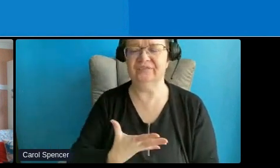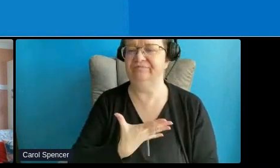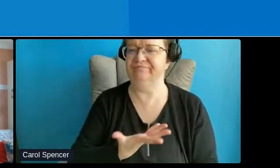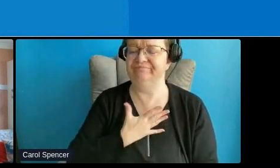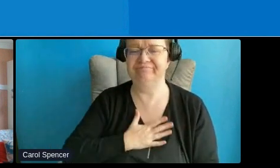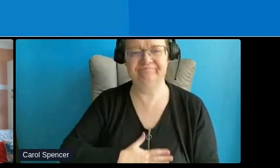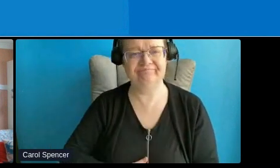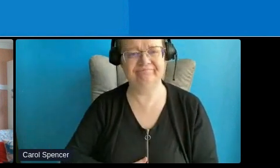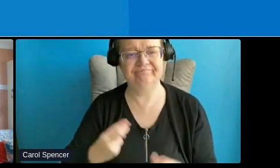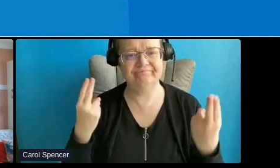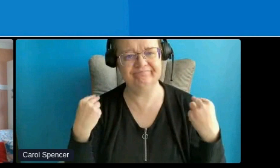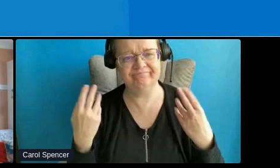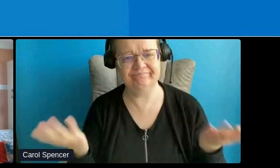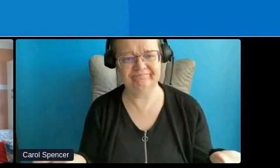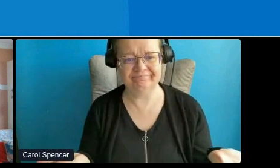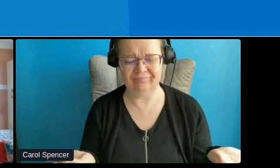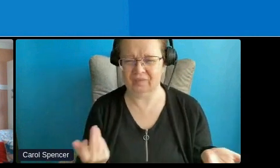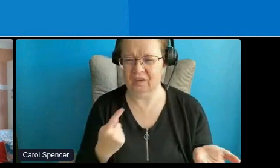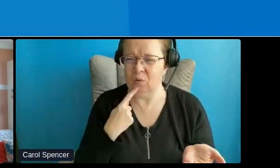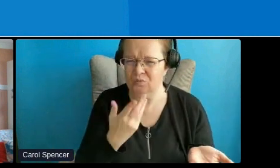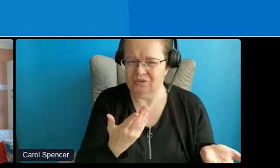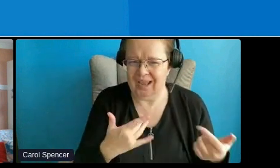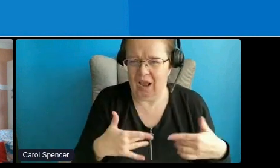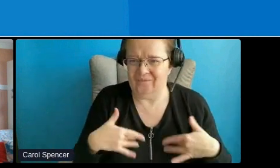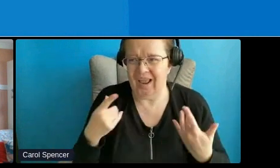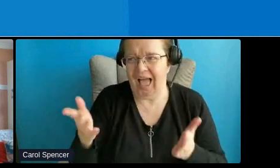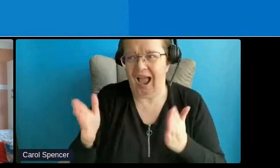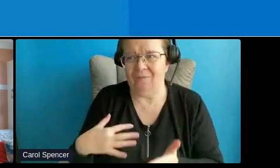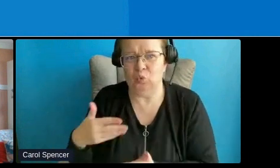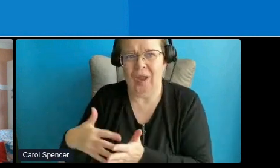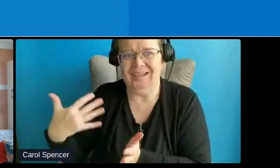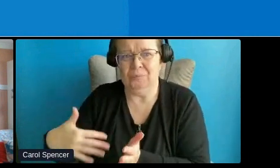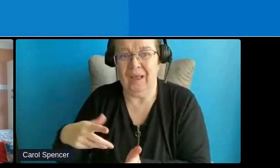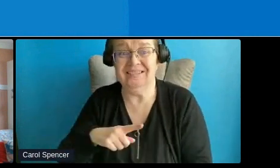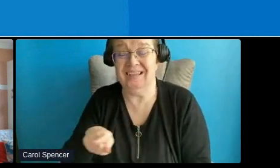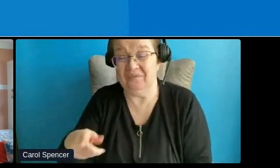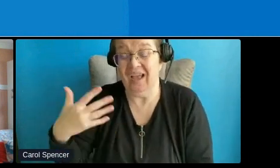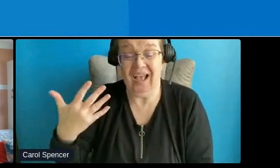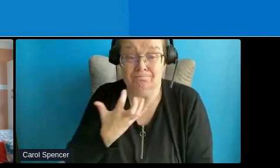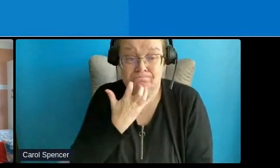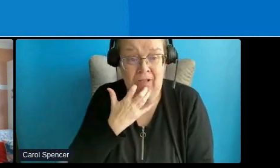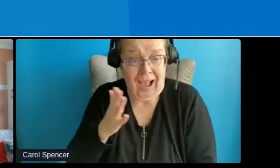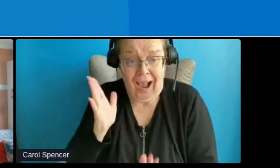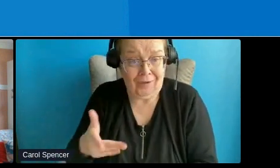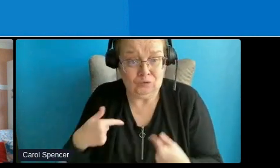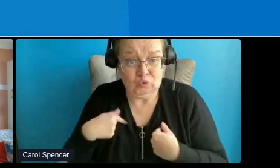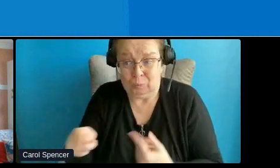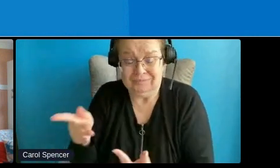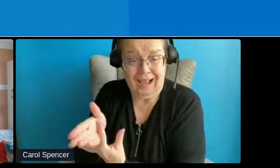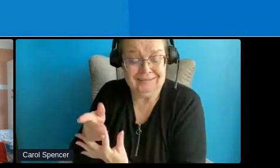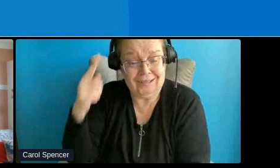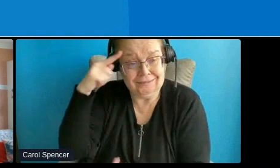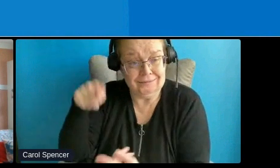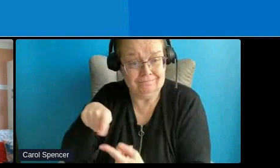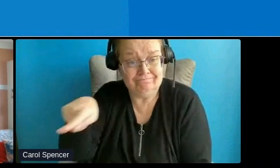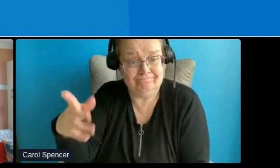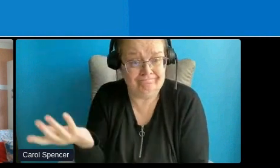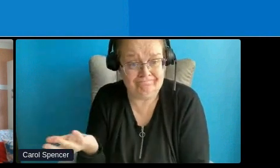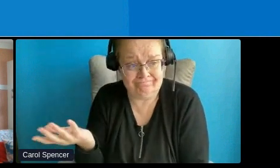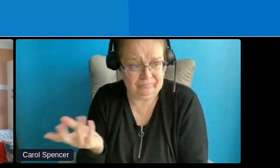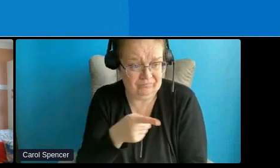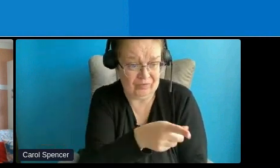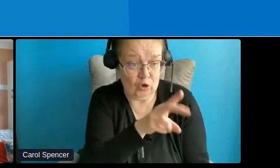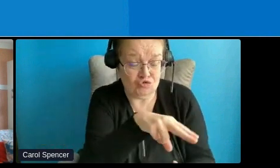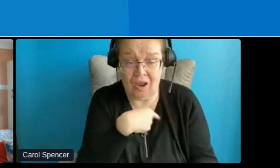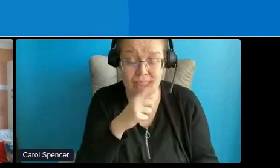so a lot of consumers felt safer going with a more expensive option, even if it was they were paying more than they needed